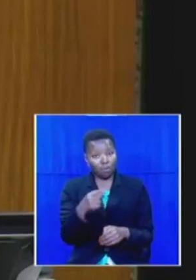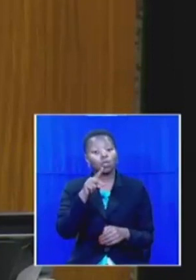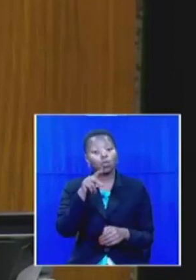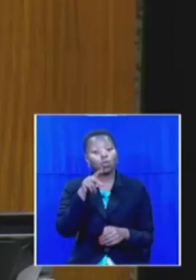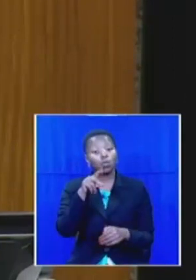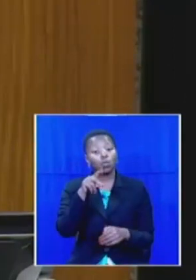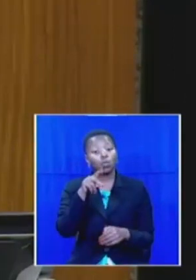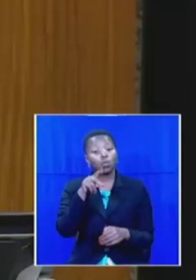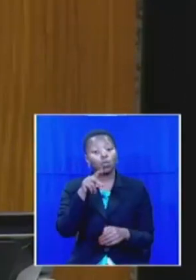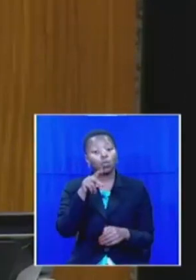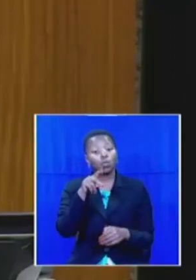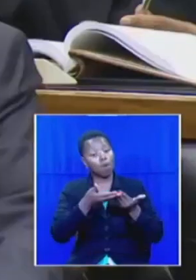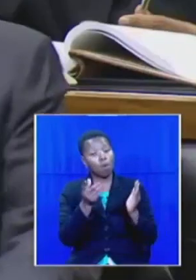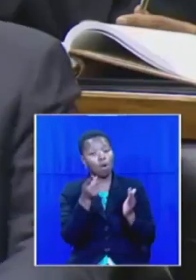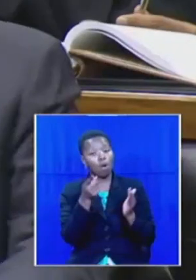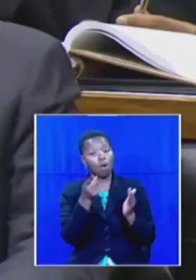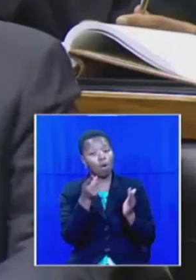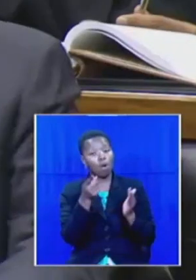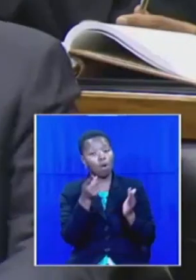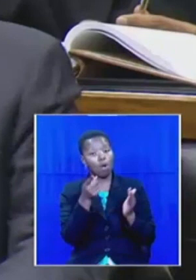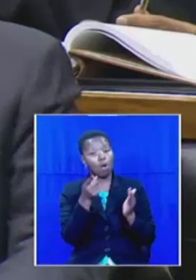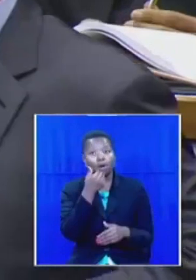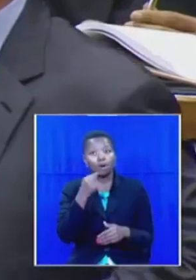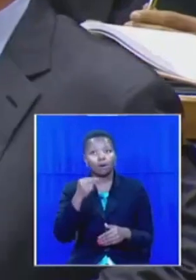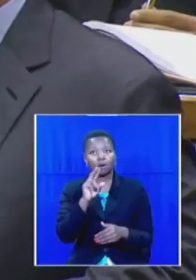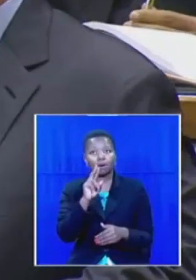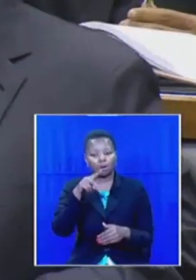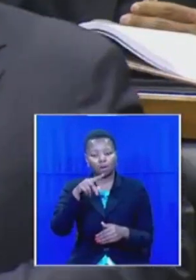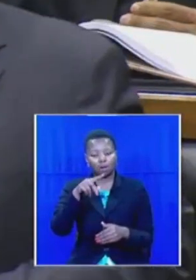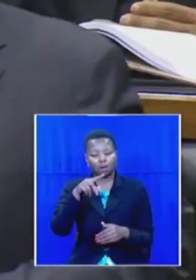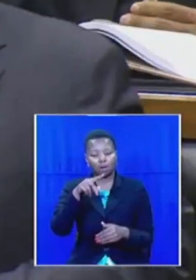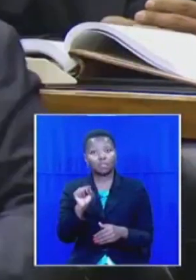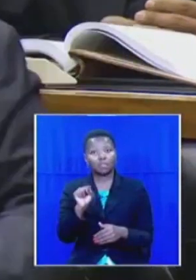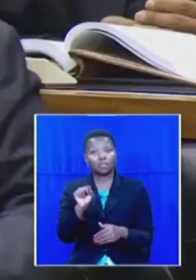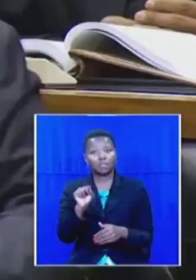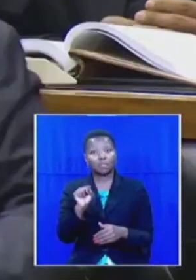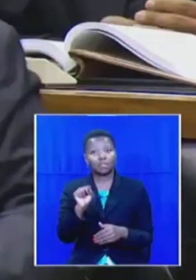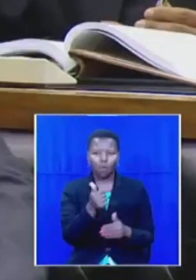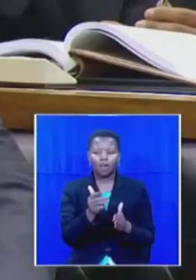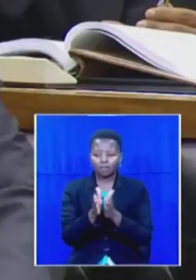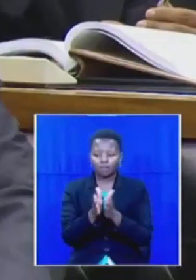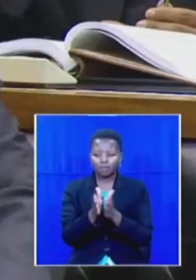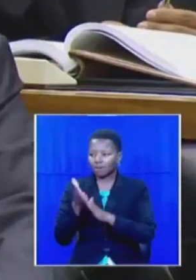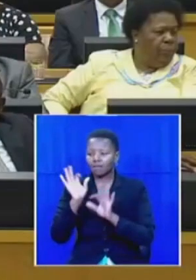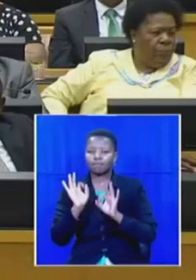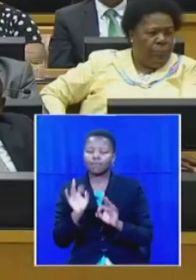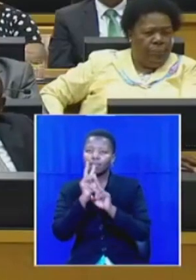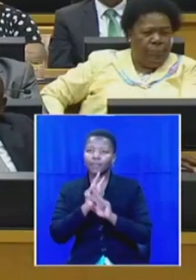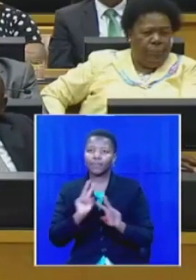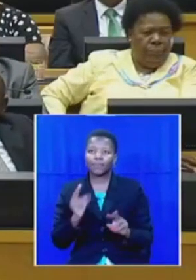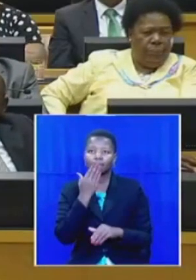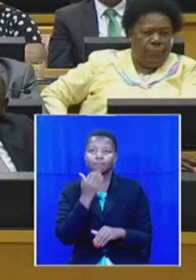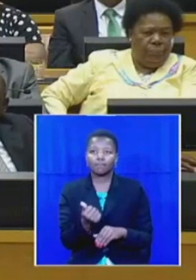you. Honorable members, please go in an orderly fashion. We would like to proceed with the question